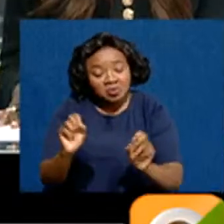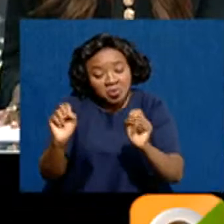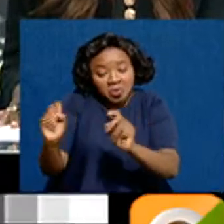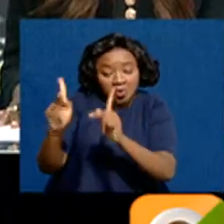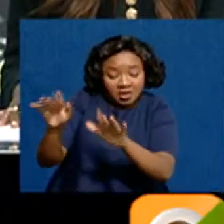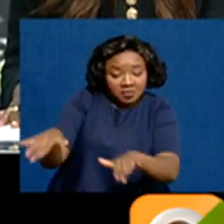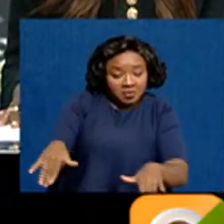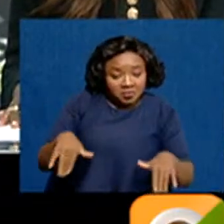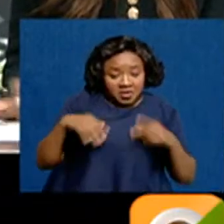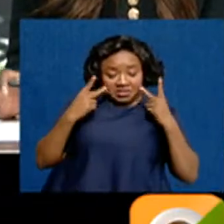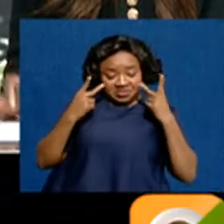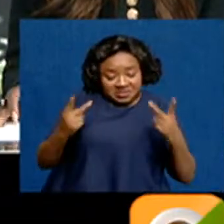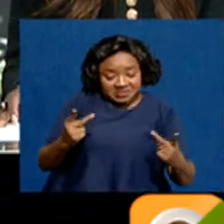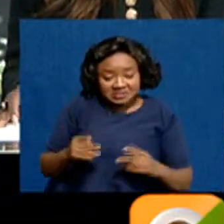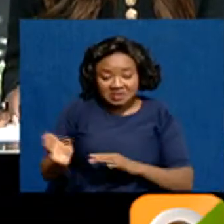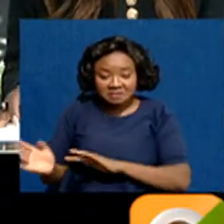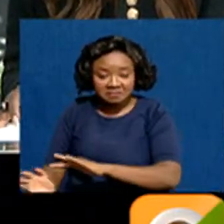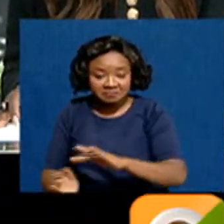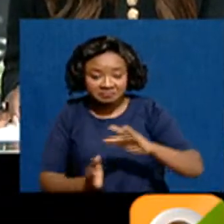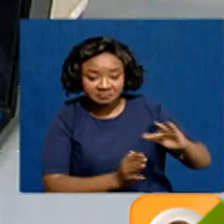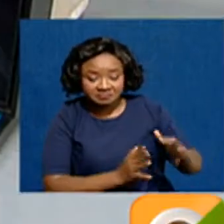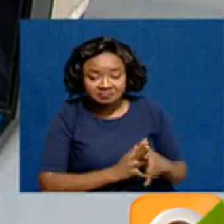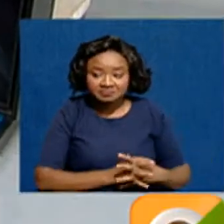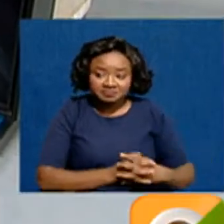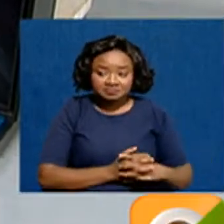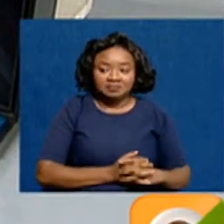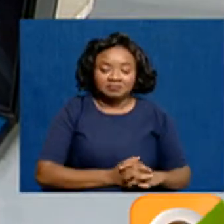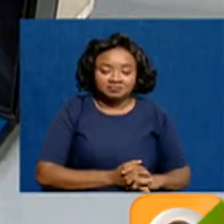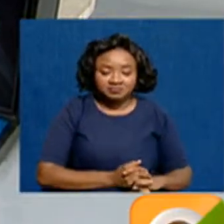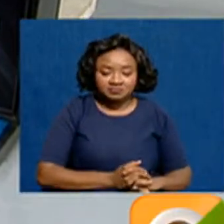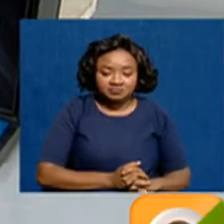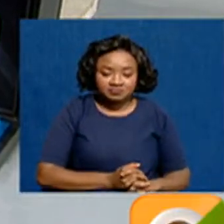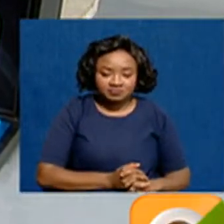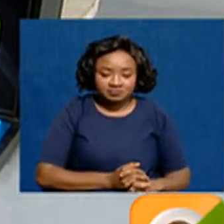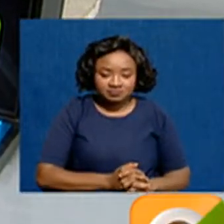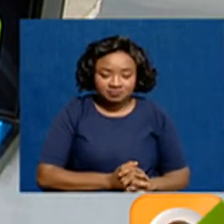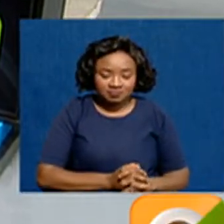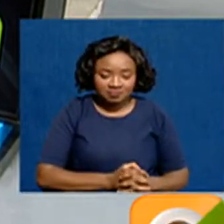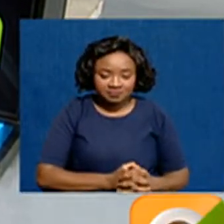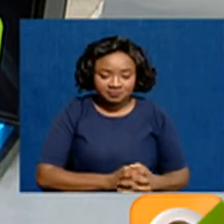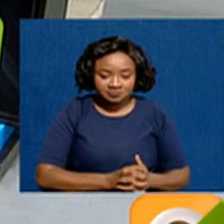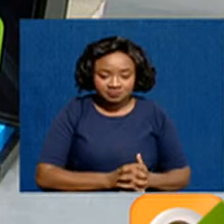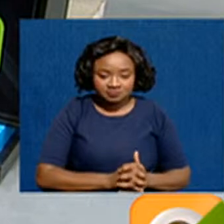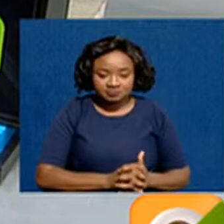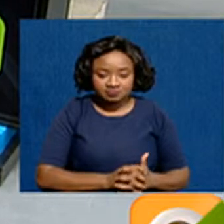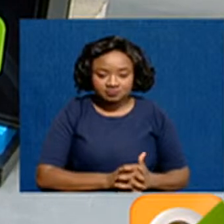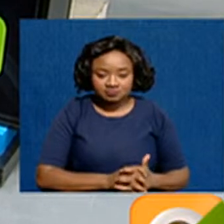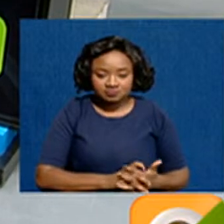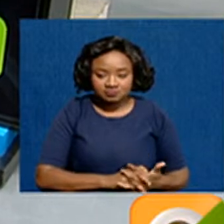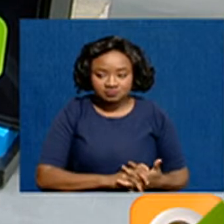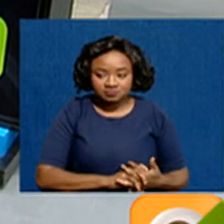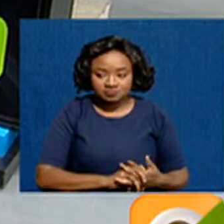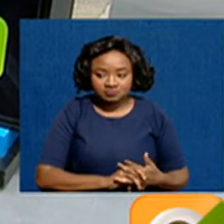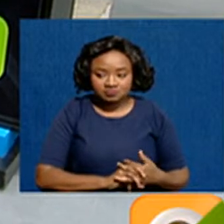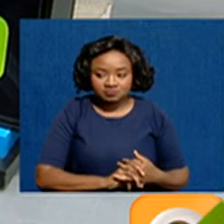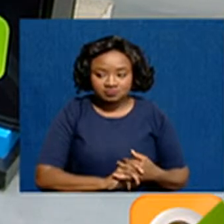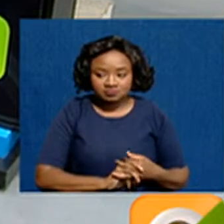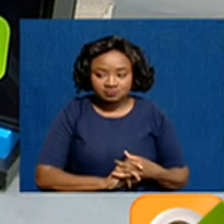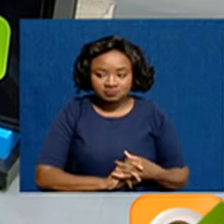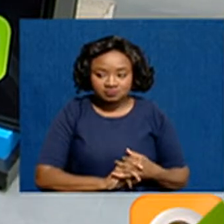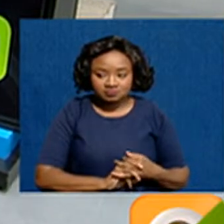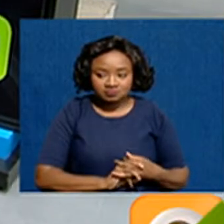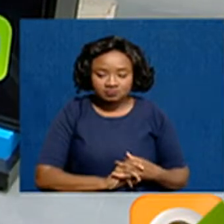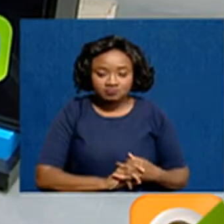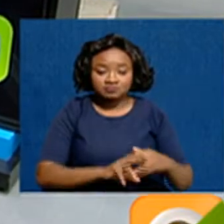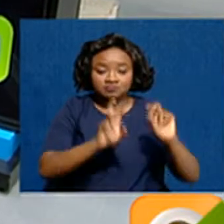that. I want us to talk about Kenya that you talked about, and particularly the situation with the roads in the country due to the ongoing floods that are